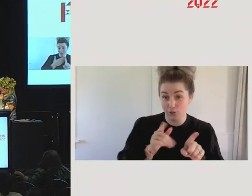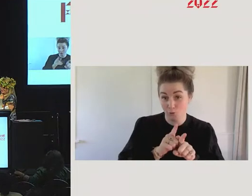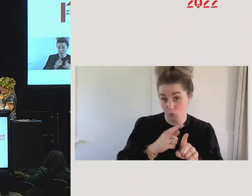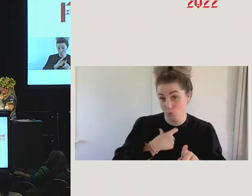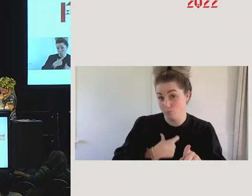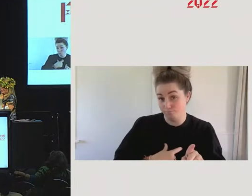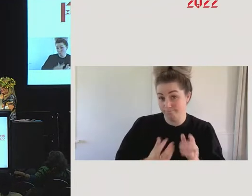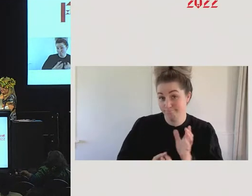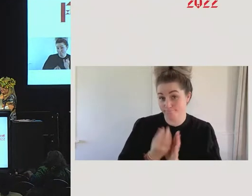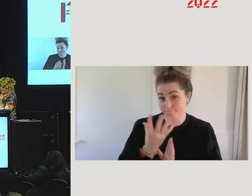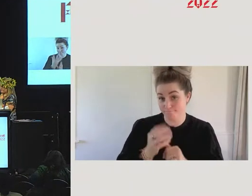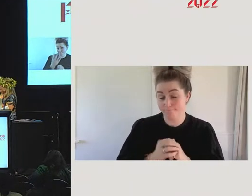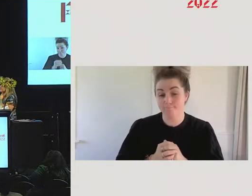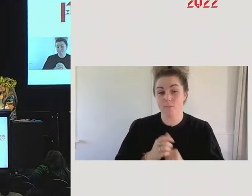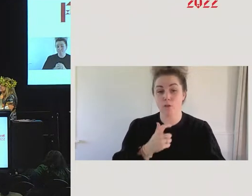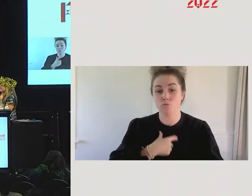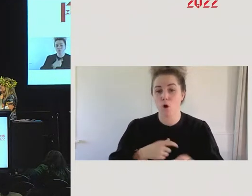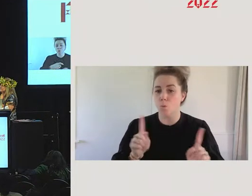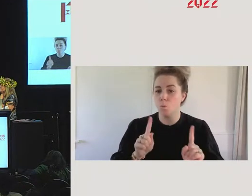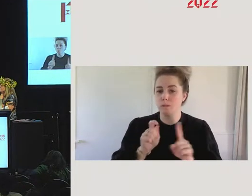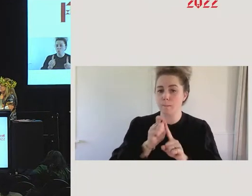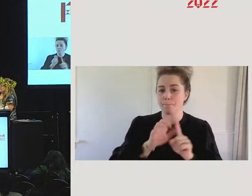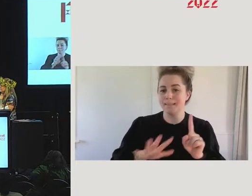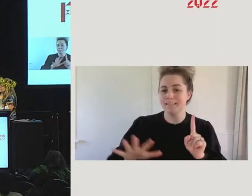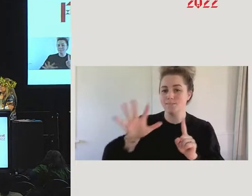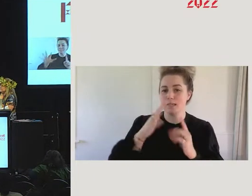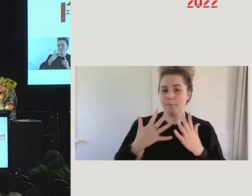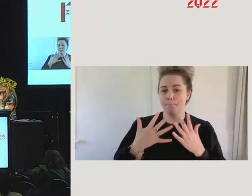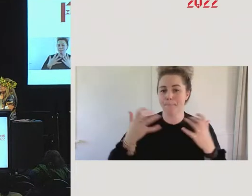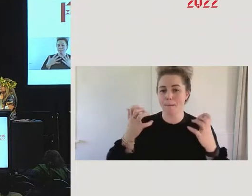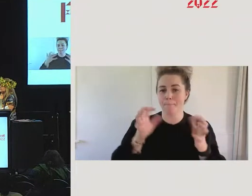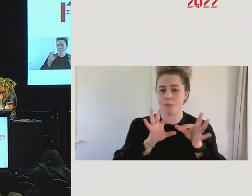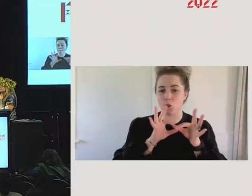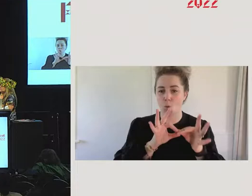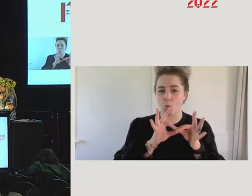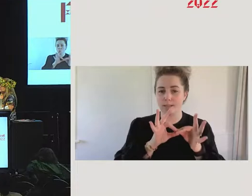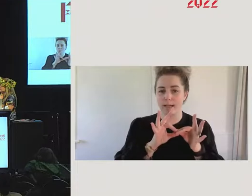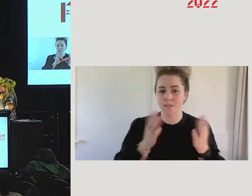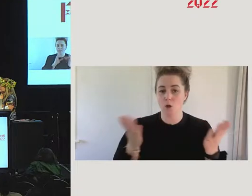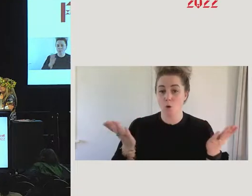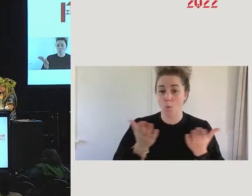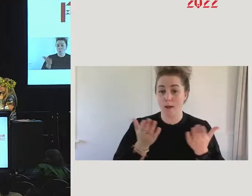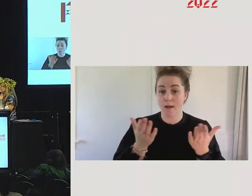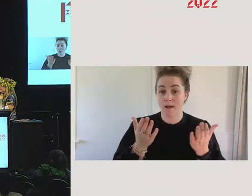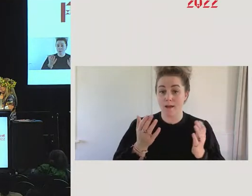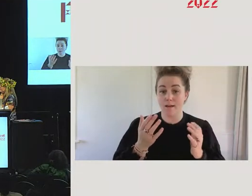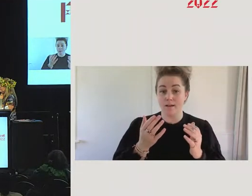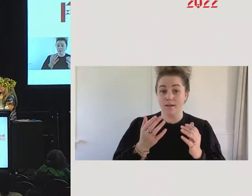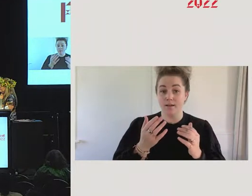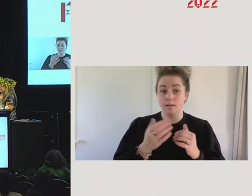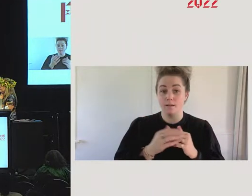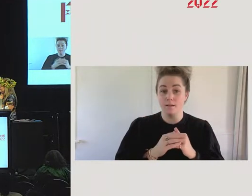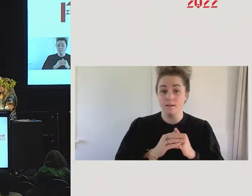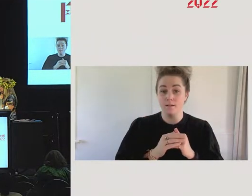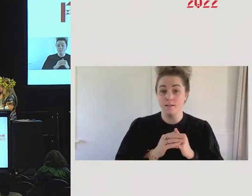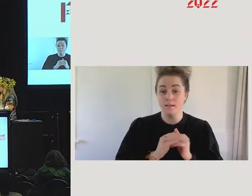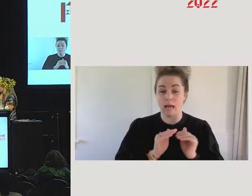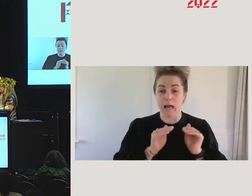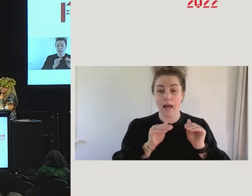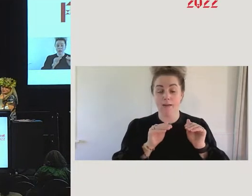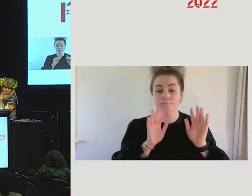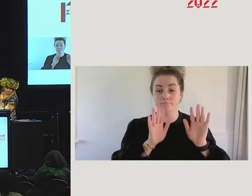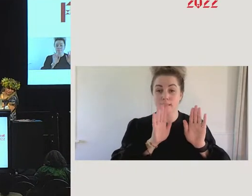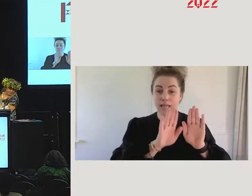and my role is Pacific Public coordinator at the Brewster Gallery in New Plymouth